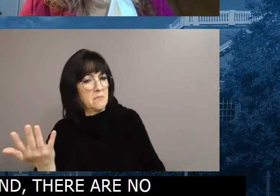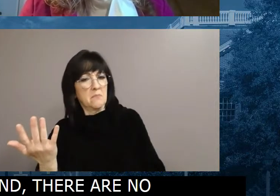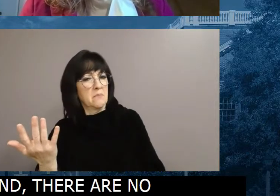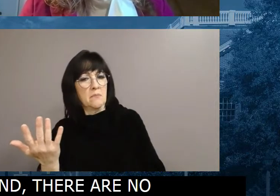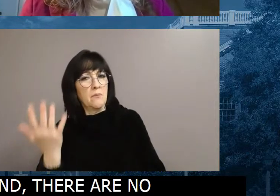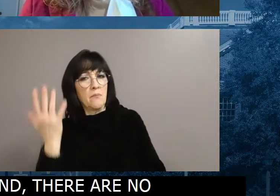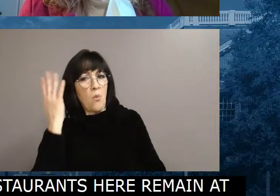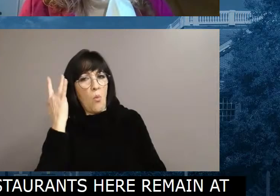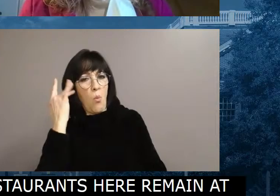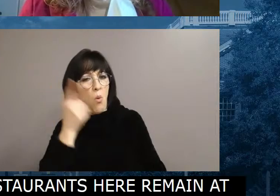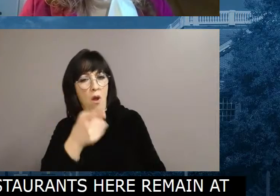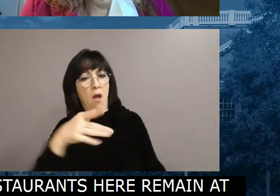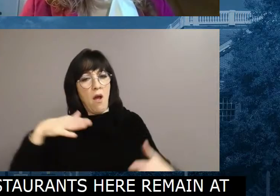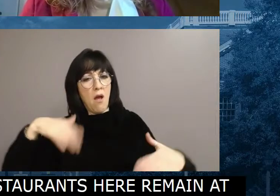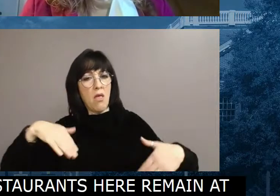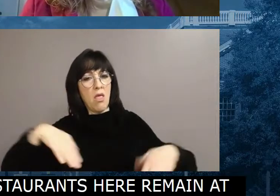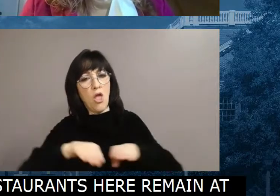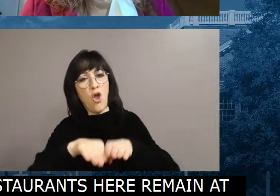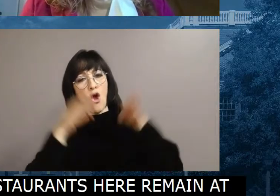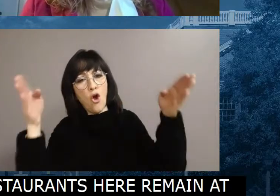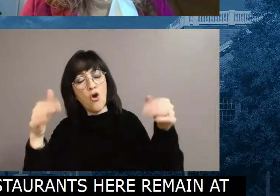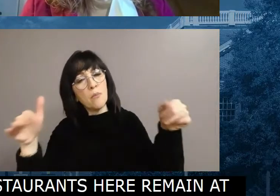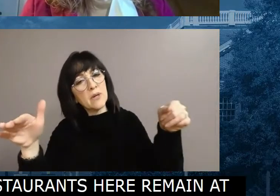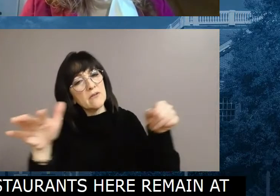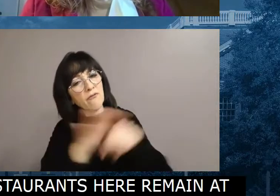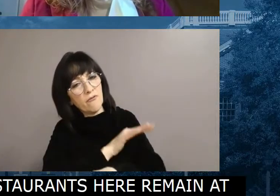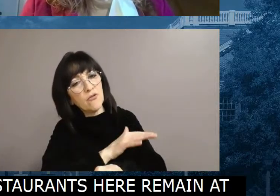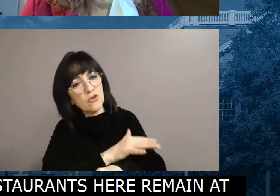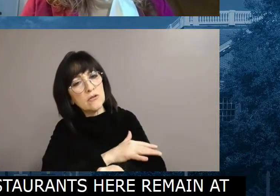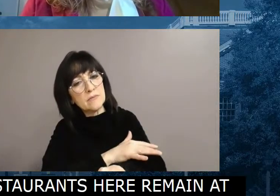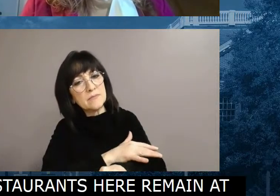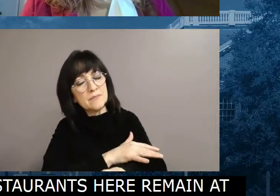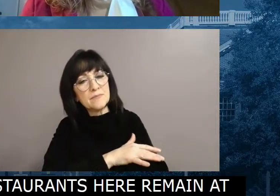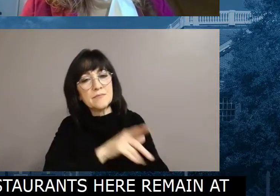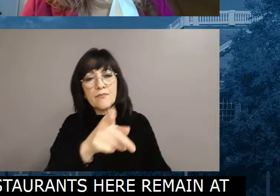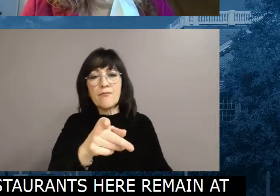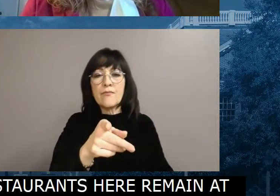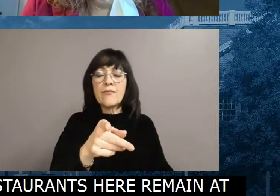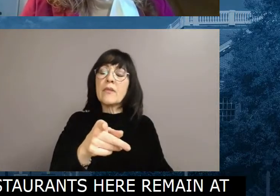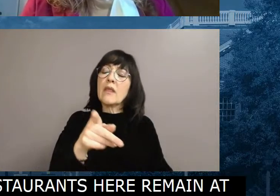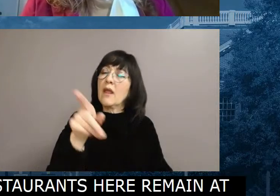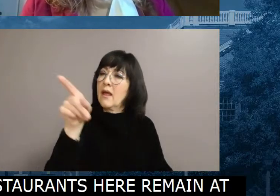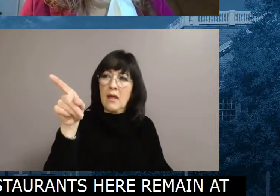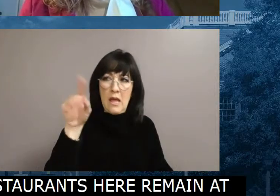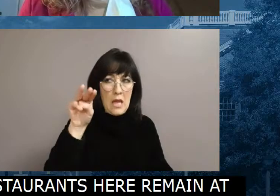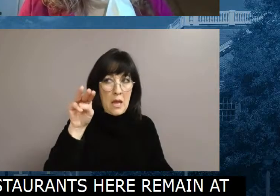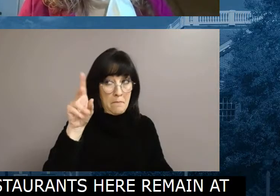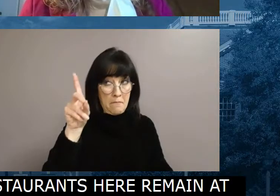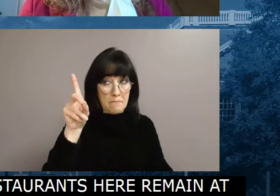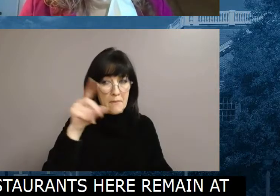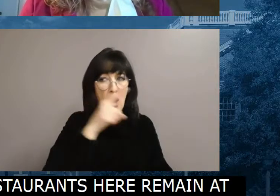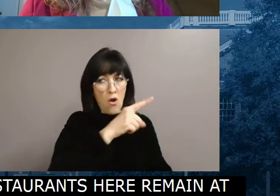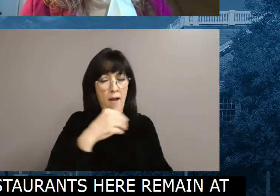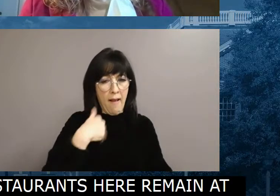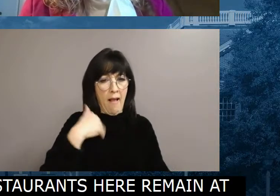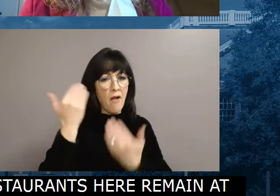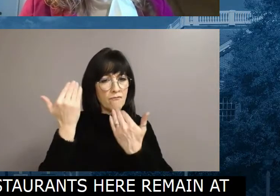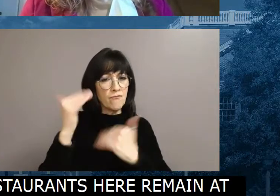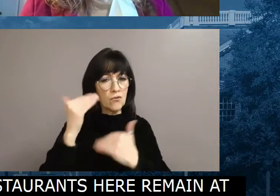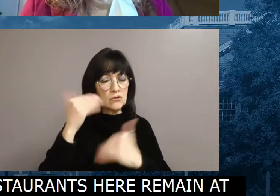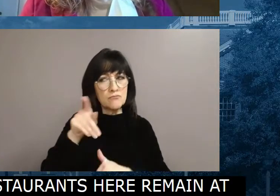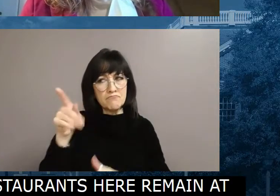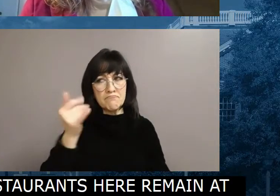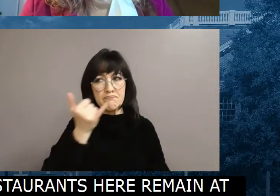during the pandemic? Yeah, when you think about it, what you just said isn't true. In Maryland, there are restrictions. They